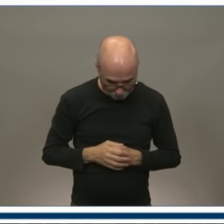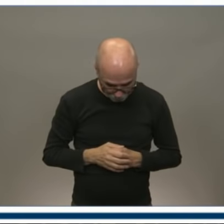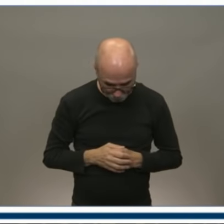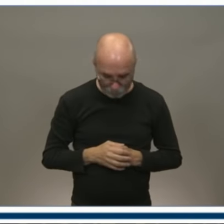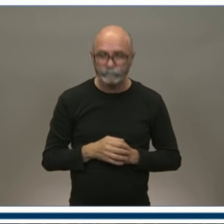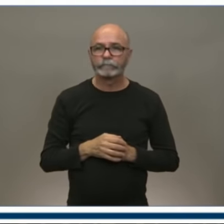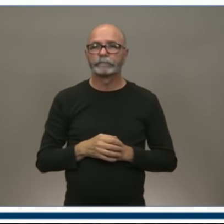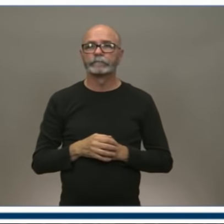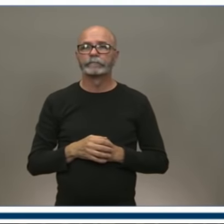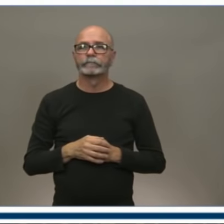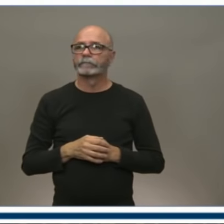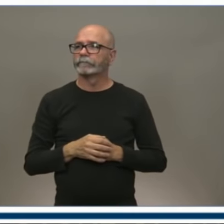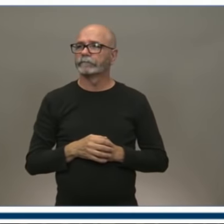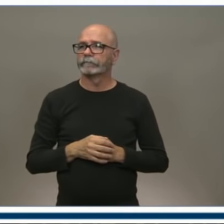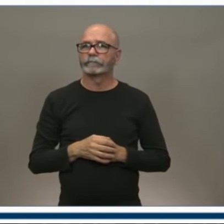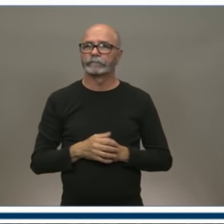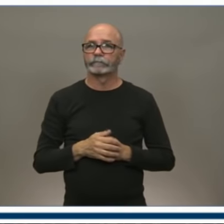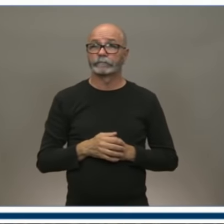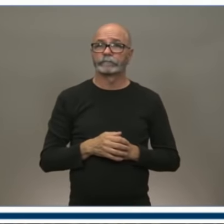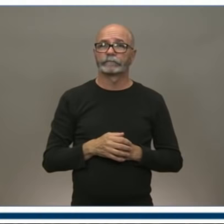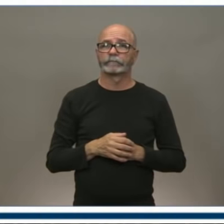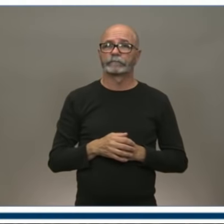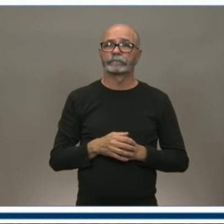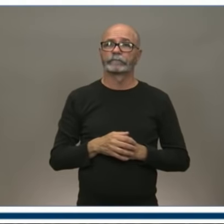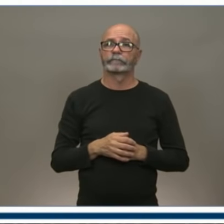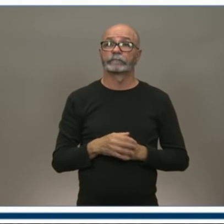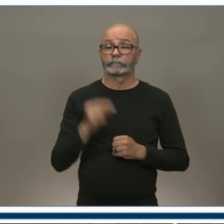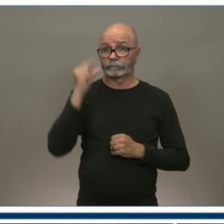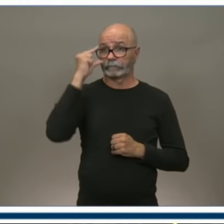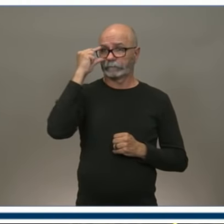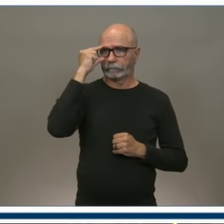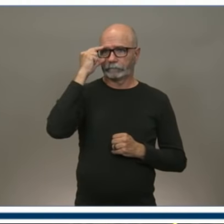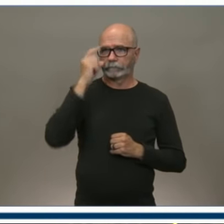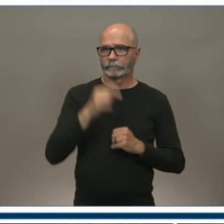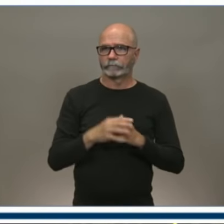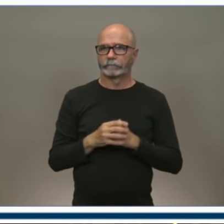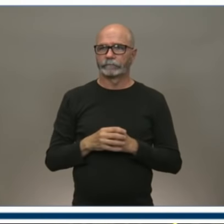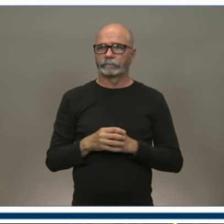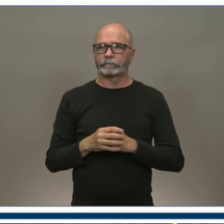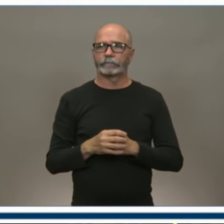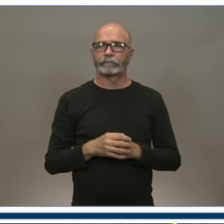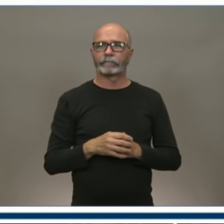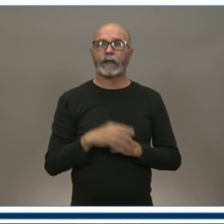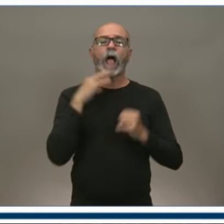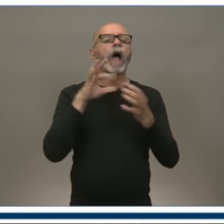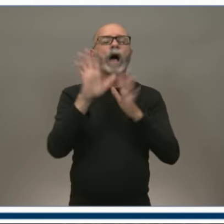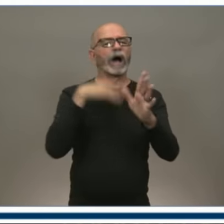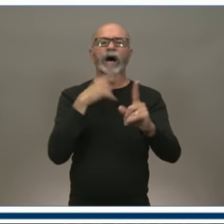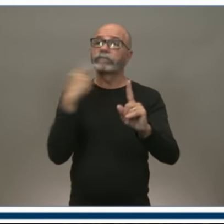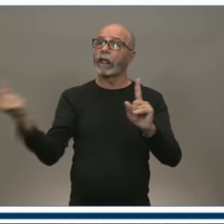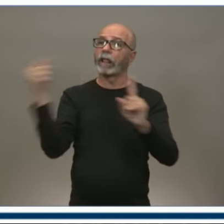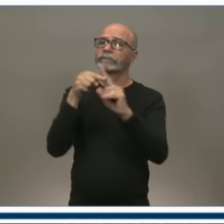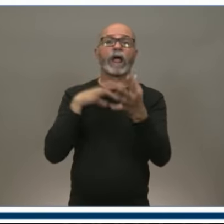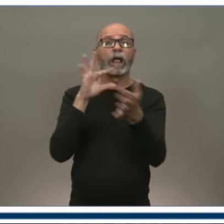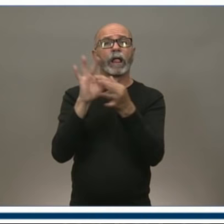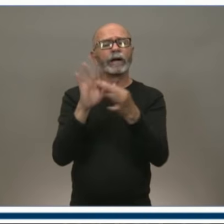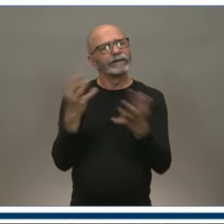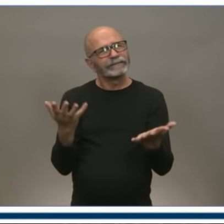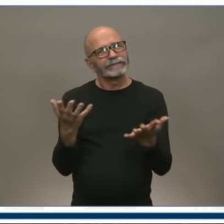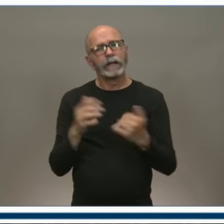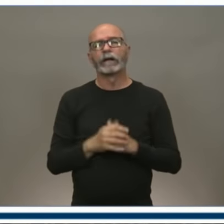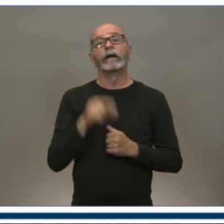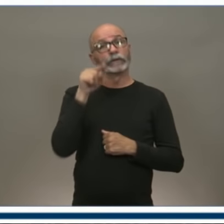didn't actually answer. Why do you feel that elected representatives don't have a right to ask you questions on your government's response to COVID?